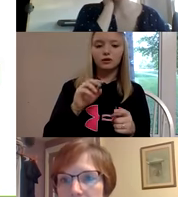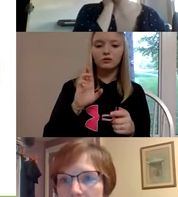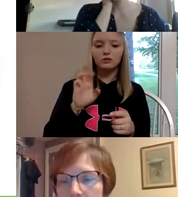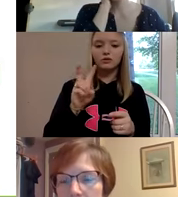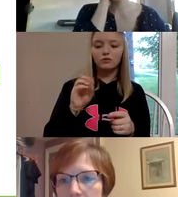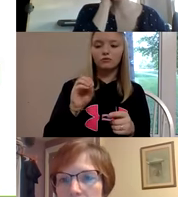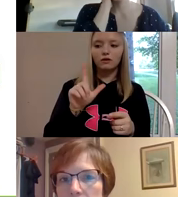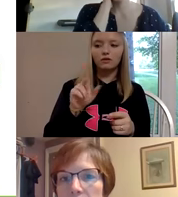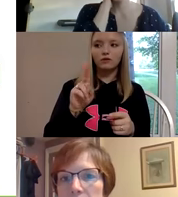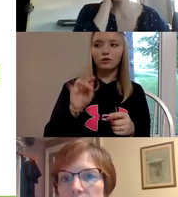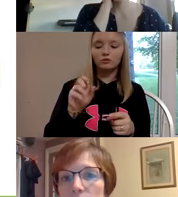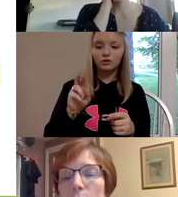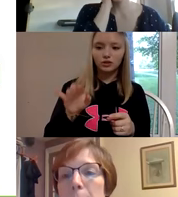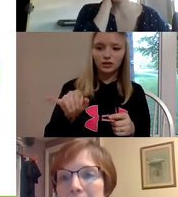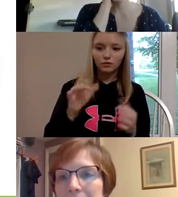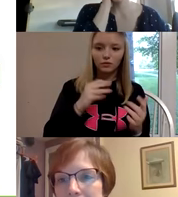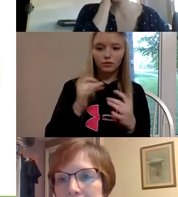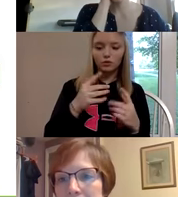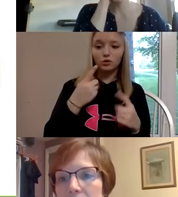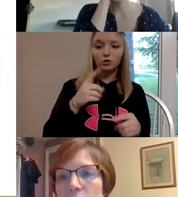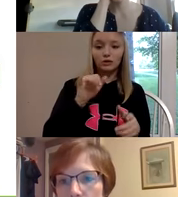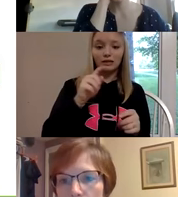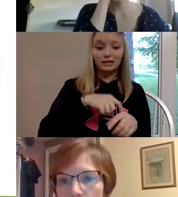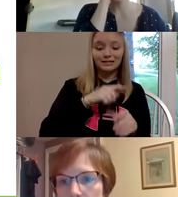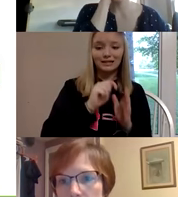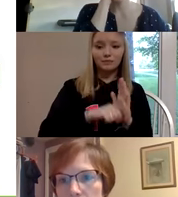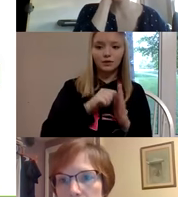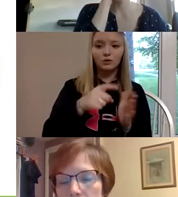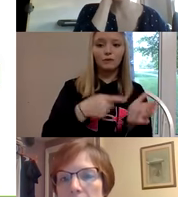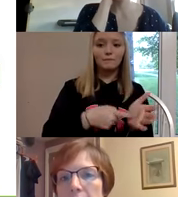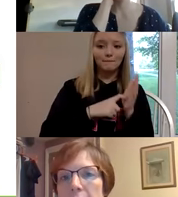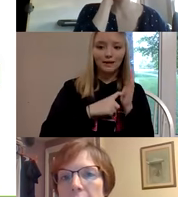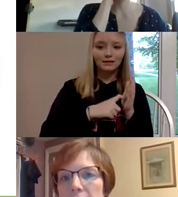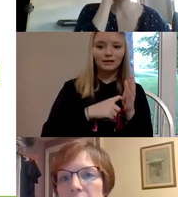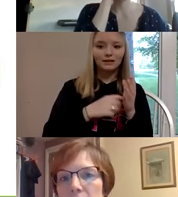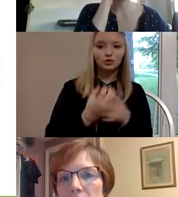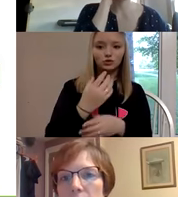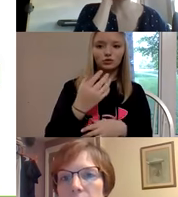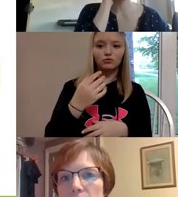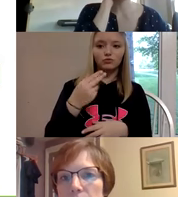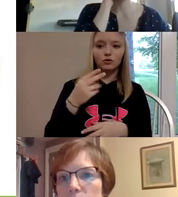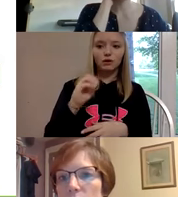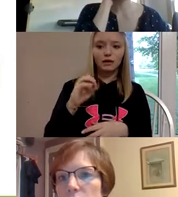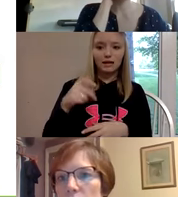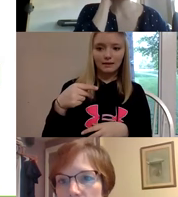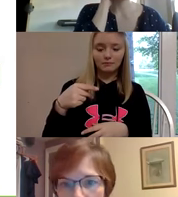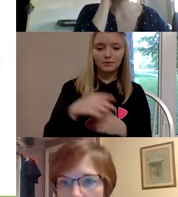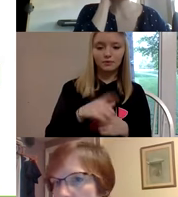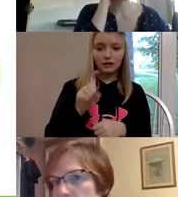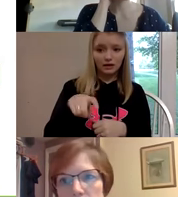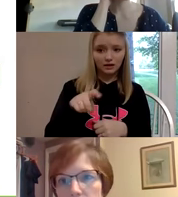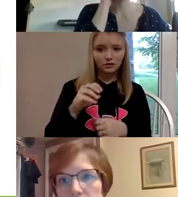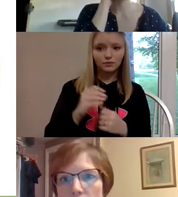that time period, you were mandated to grow hemp. And Thomas Jefferson,